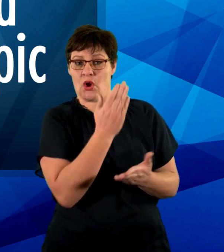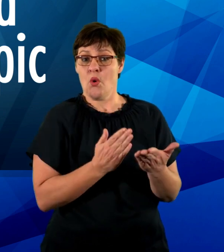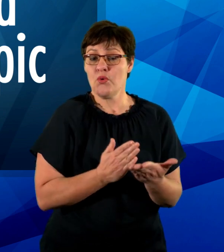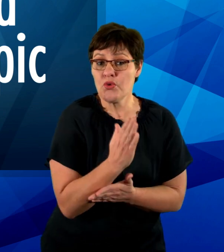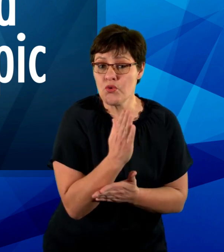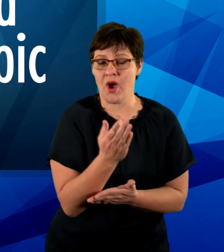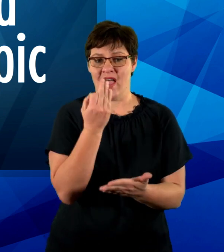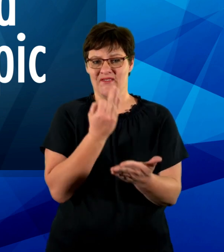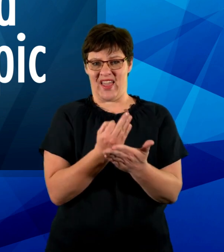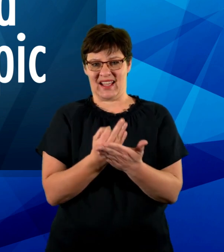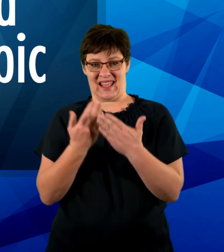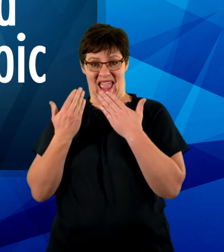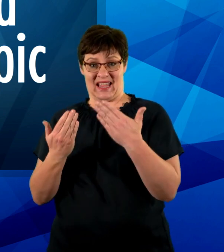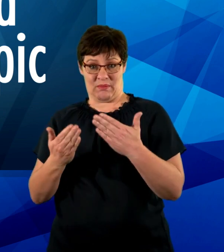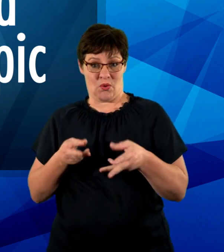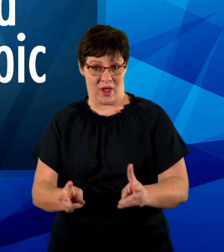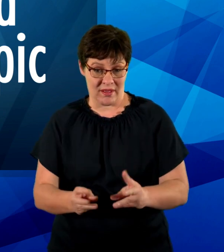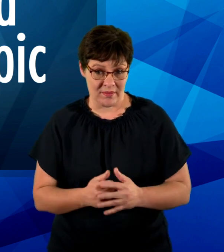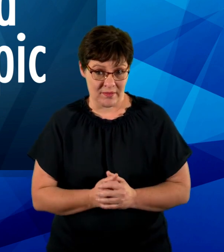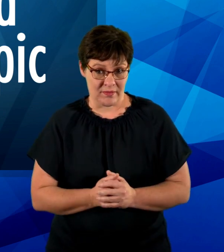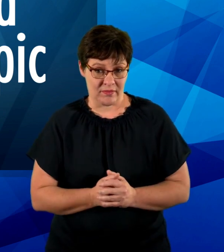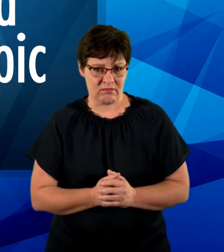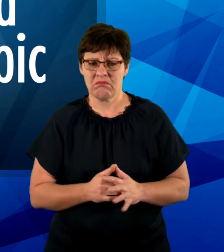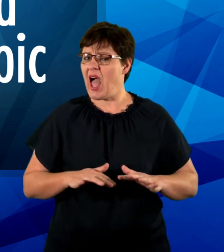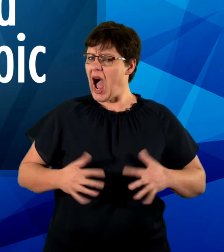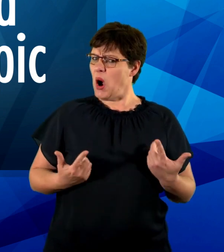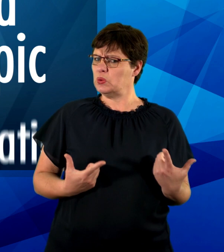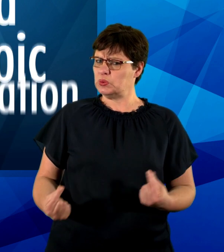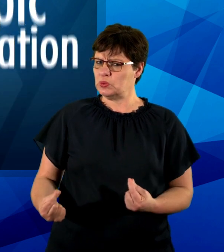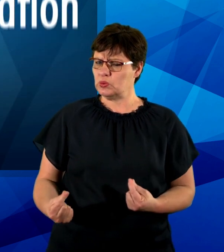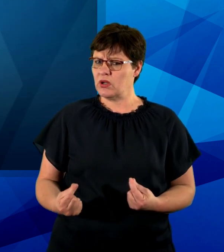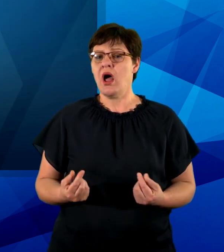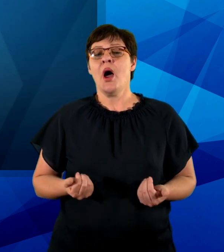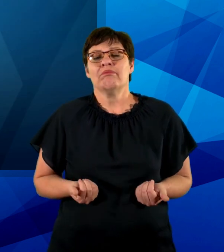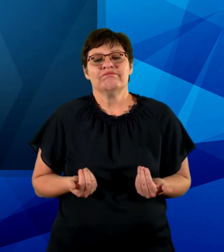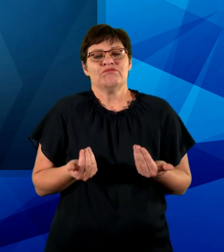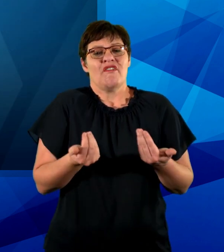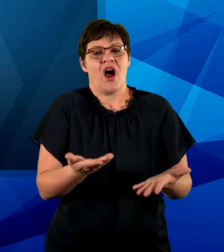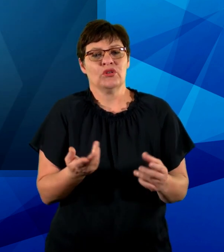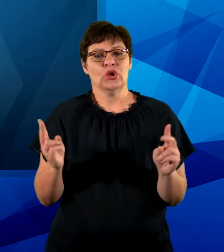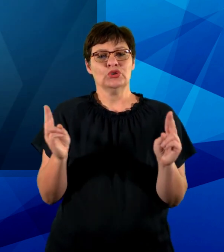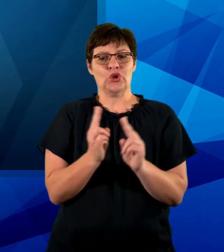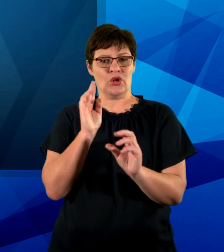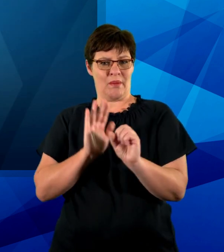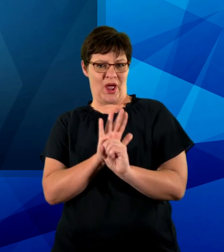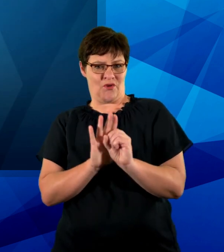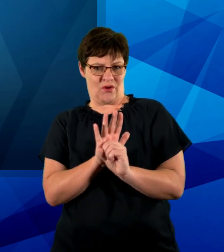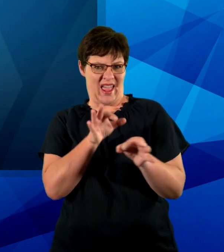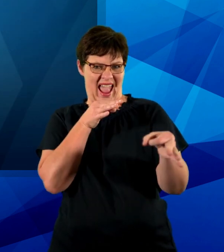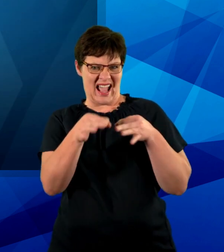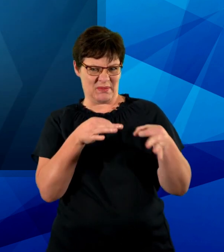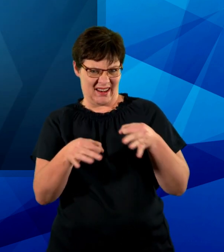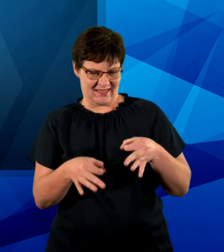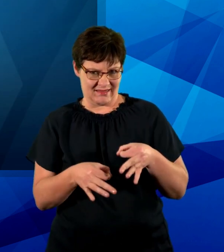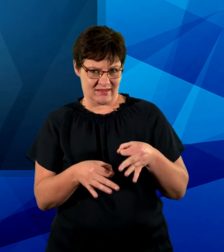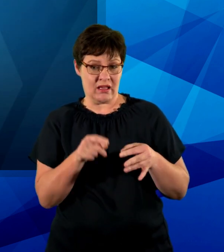facts. The most effective way to do this is to provide a short contextualization or background,